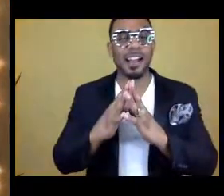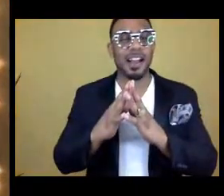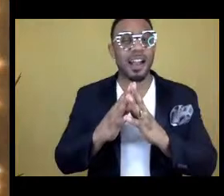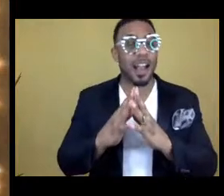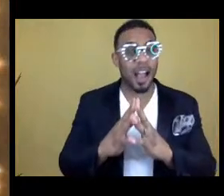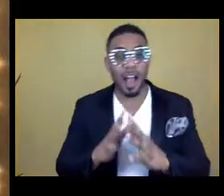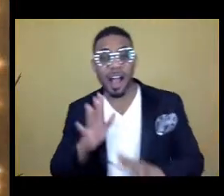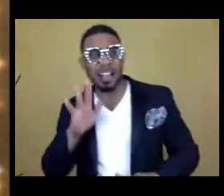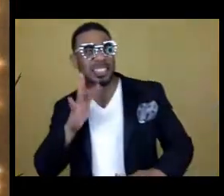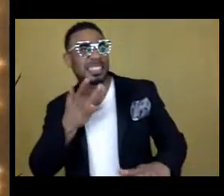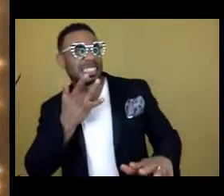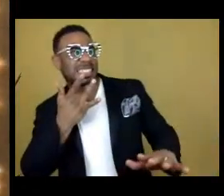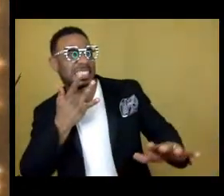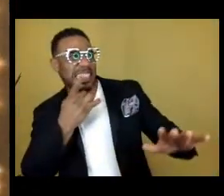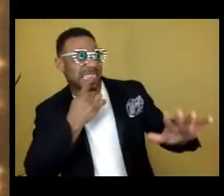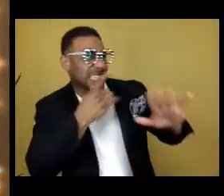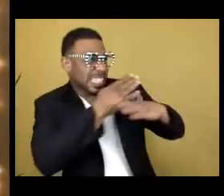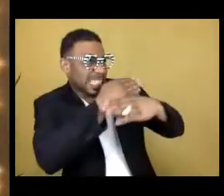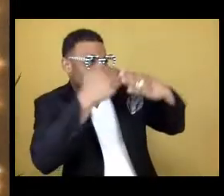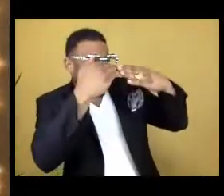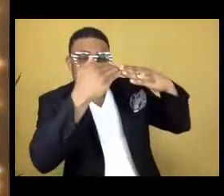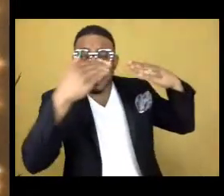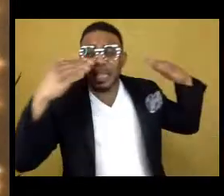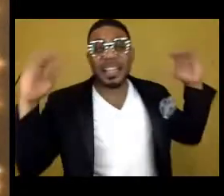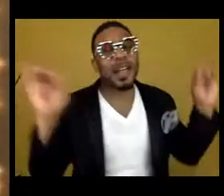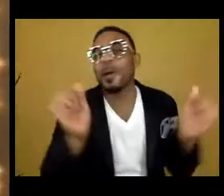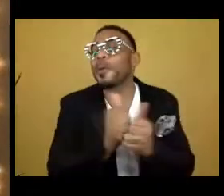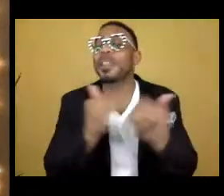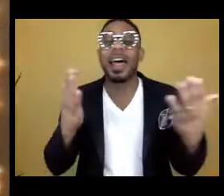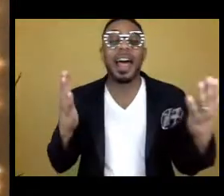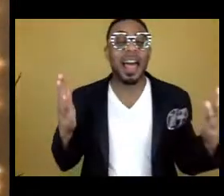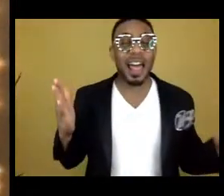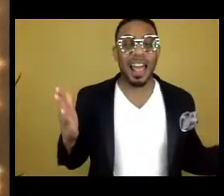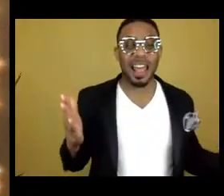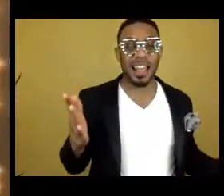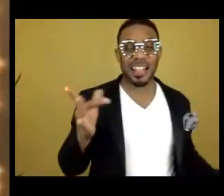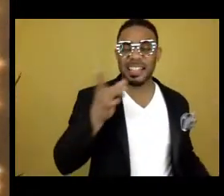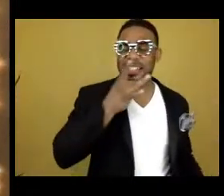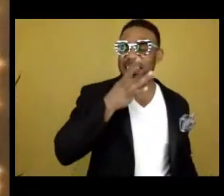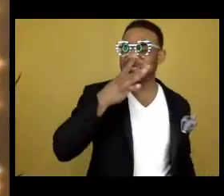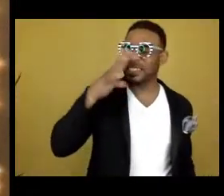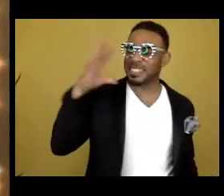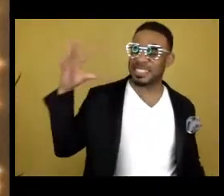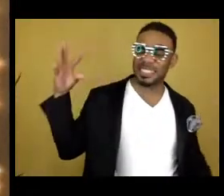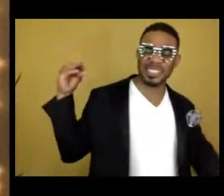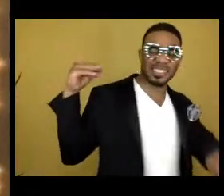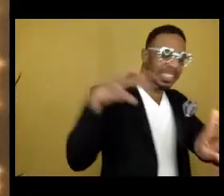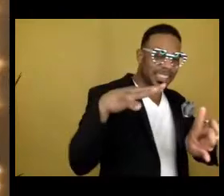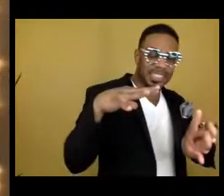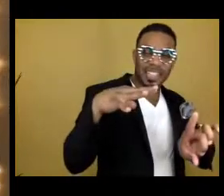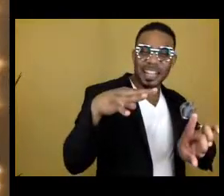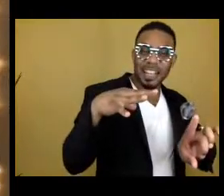stained glass is nothing without light.